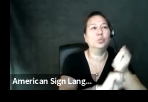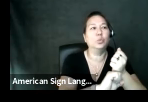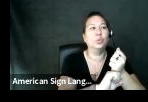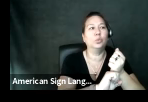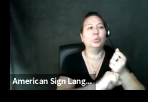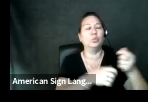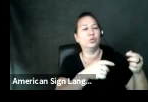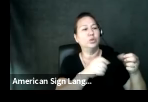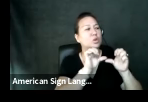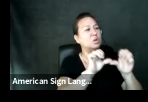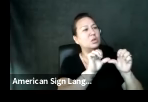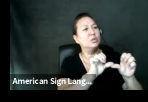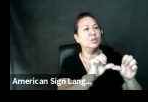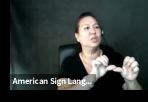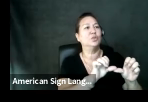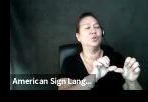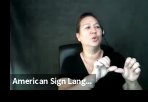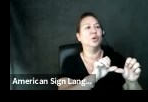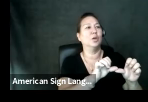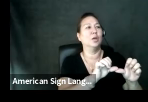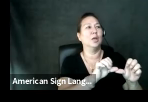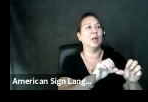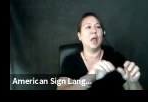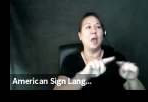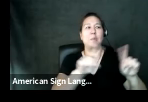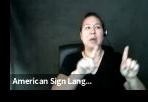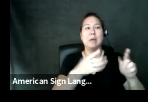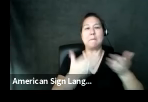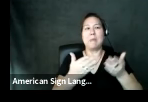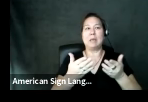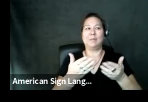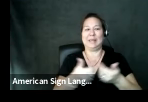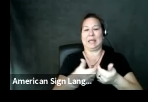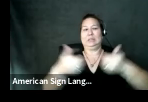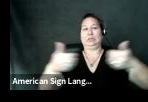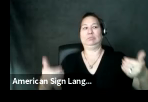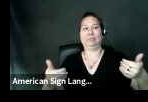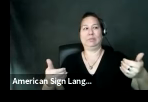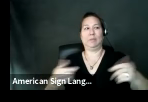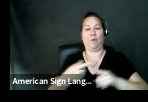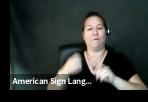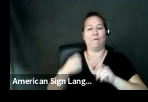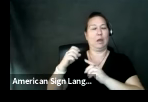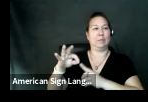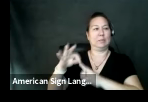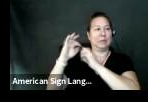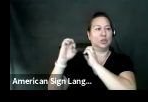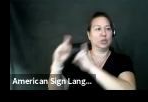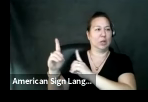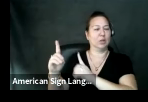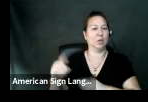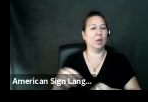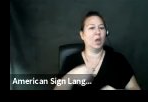that good momentum, but this may be addressed in the typical general education setting with something we call a 504